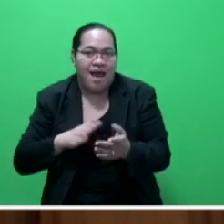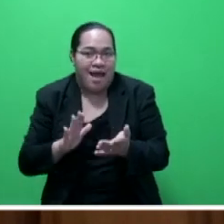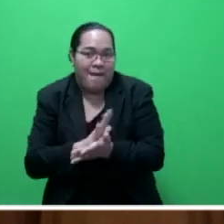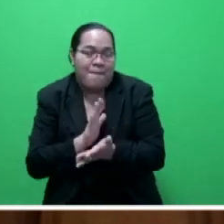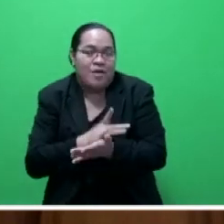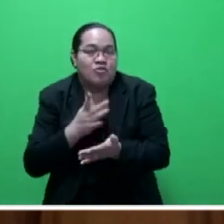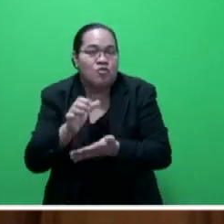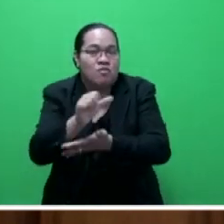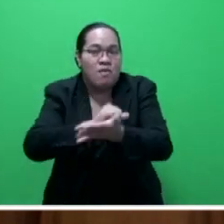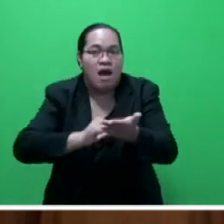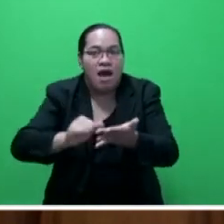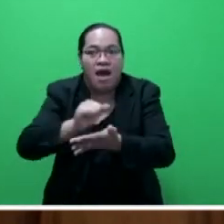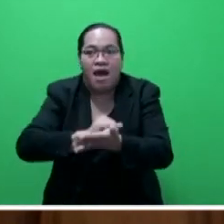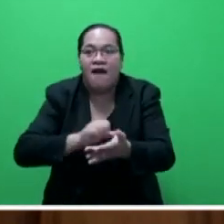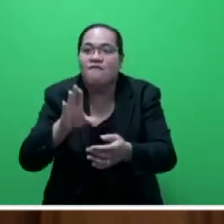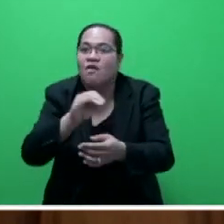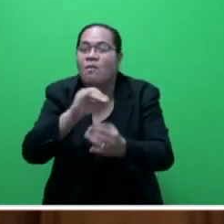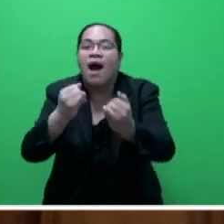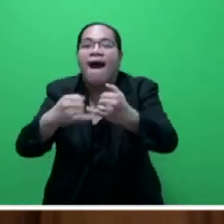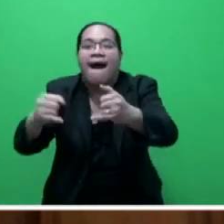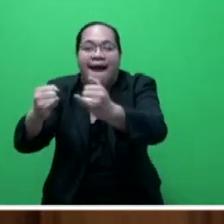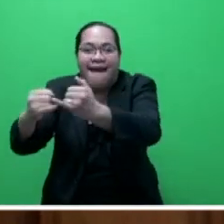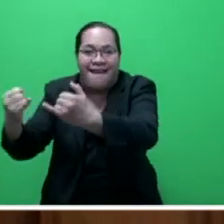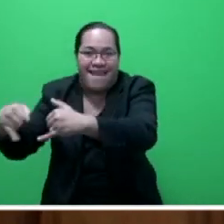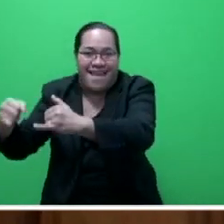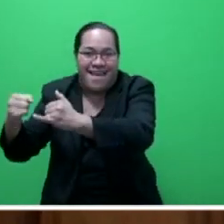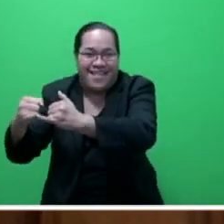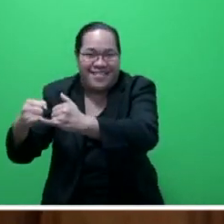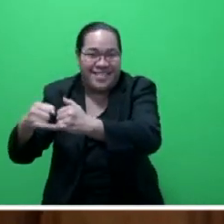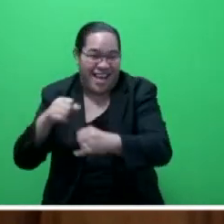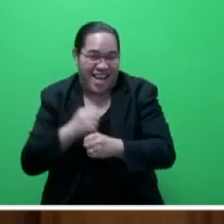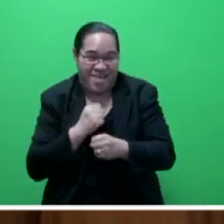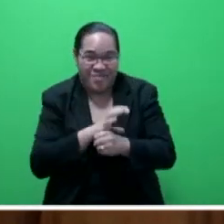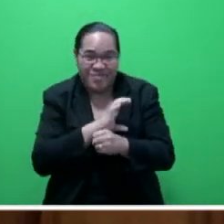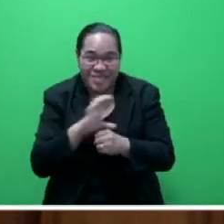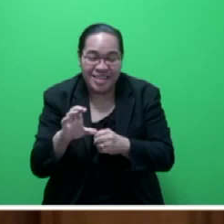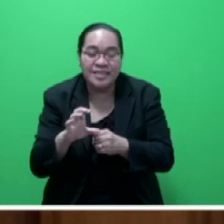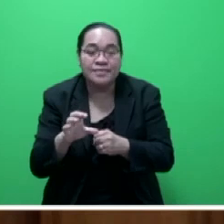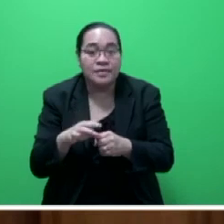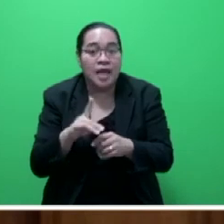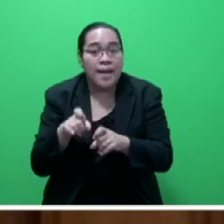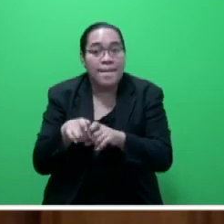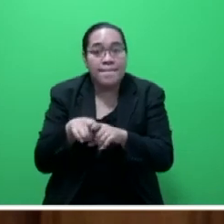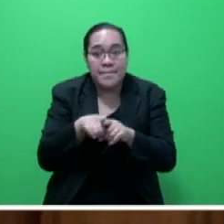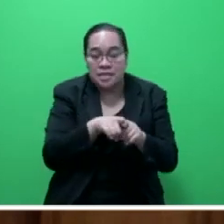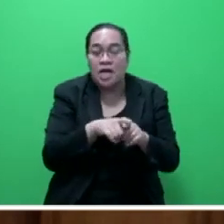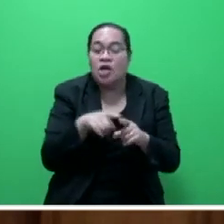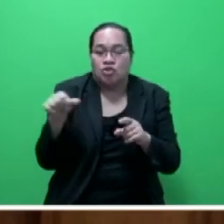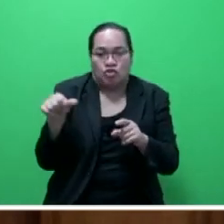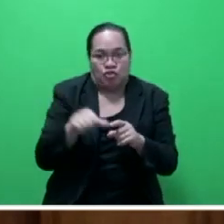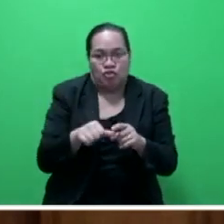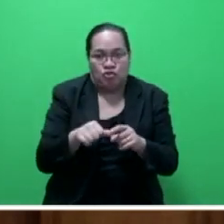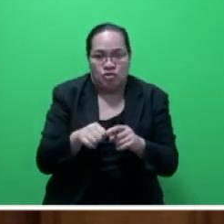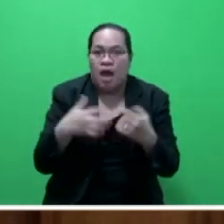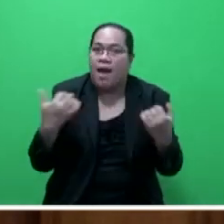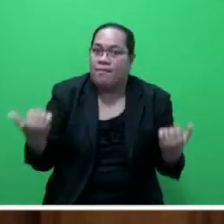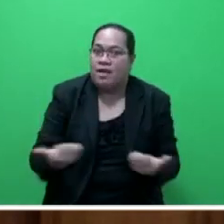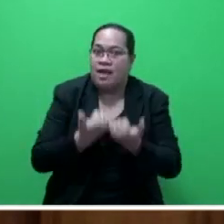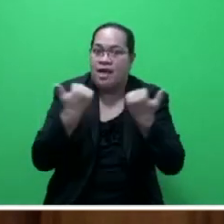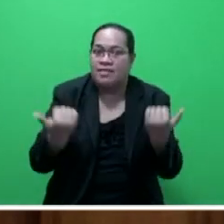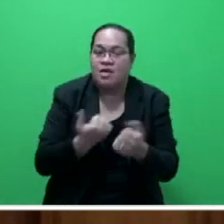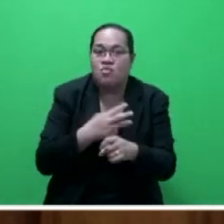purchase the surplus timber from the islands. What this means is that there should be enough timber available for